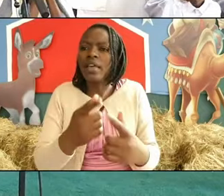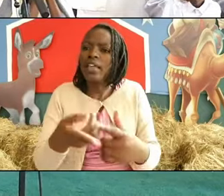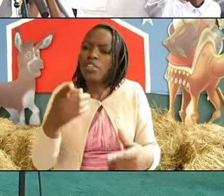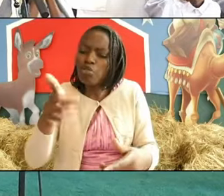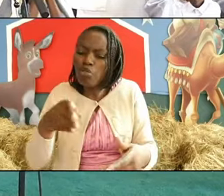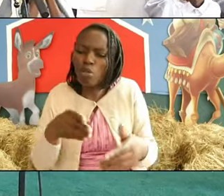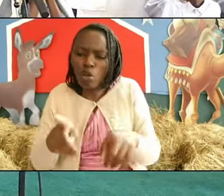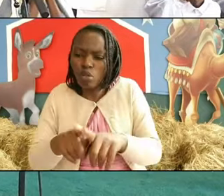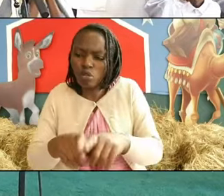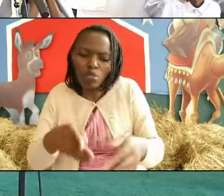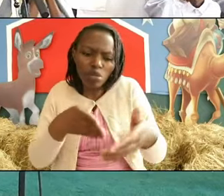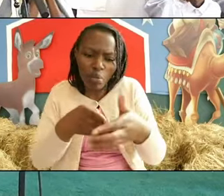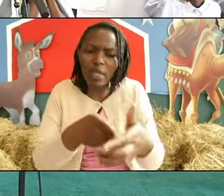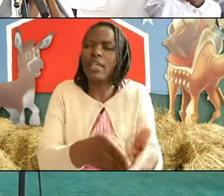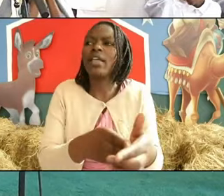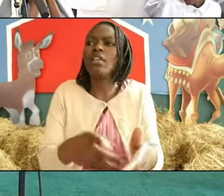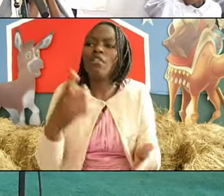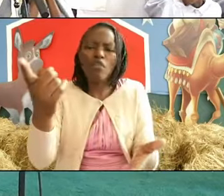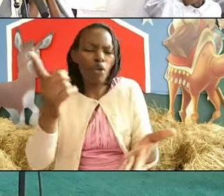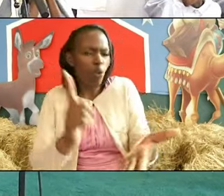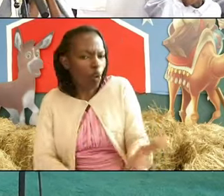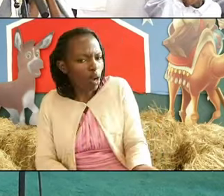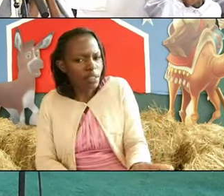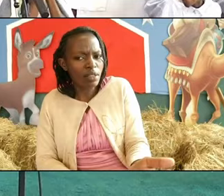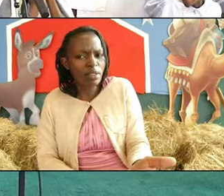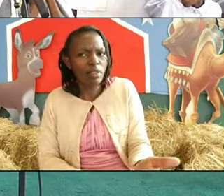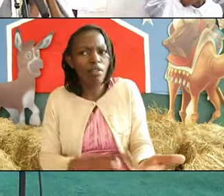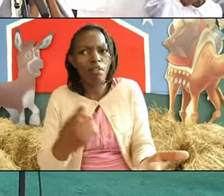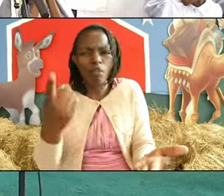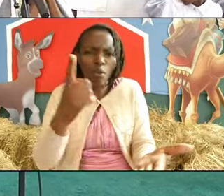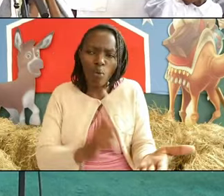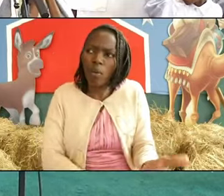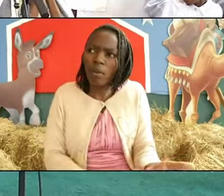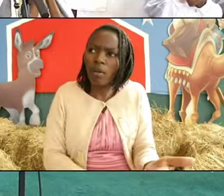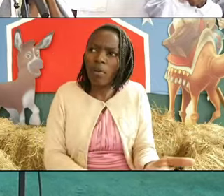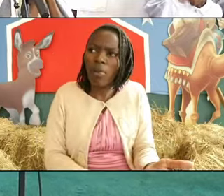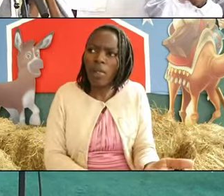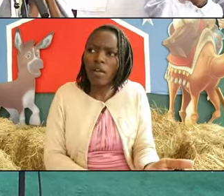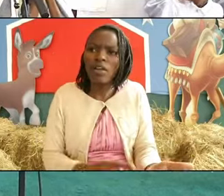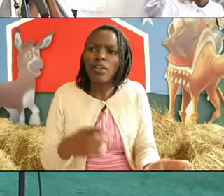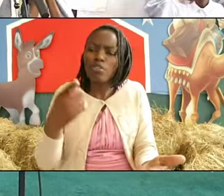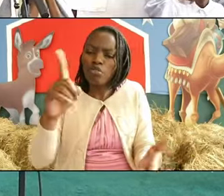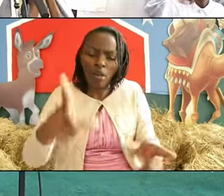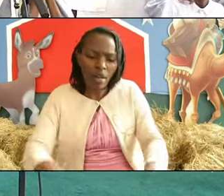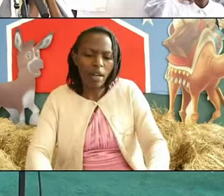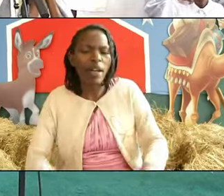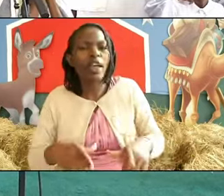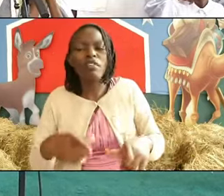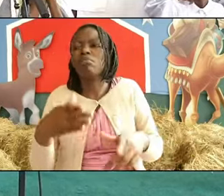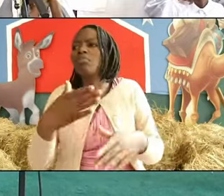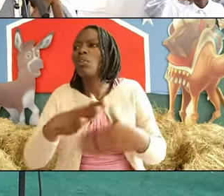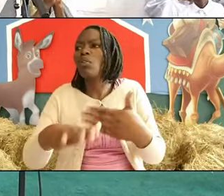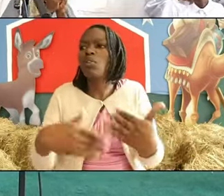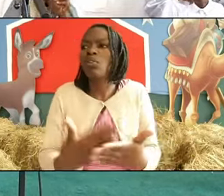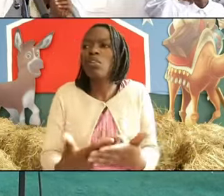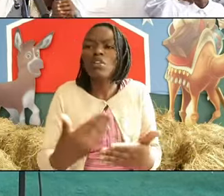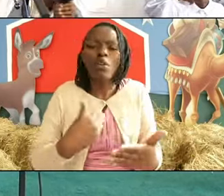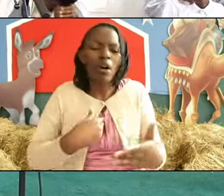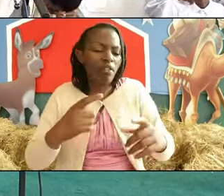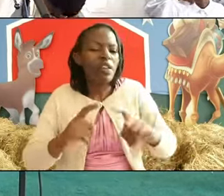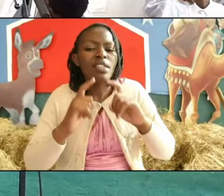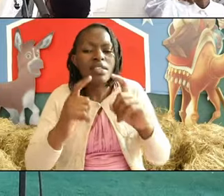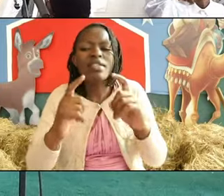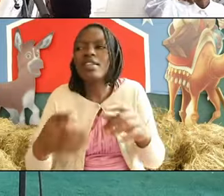you. And for what? For what? All your life, you have lived a